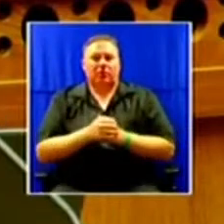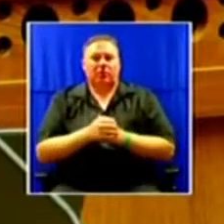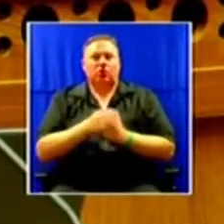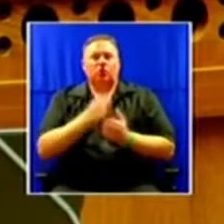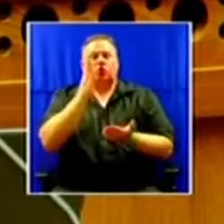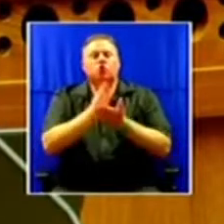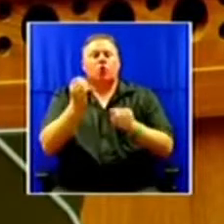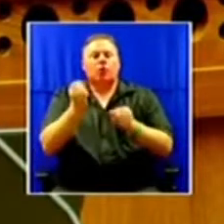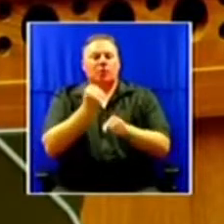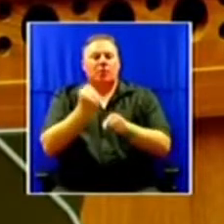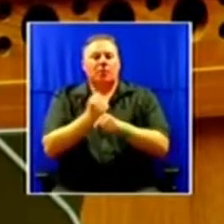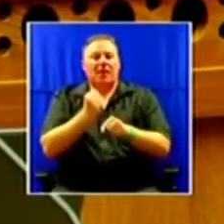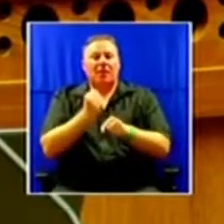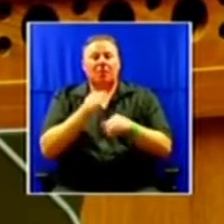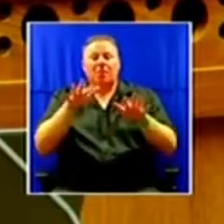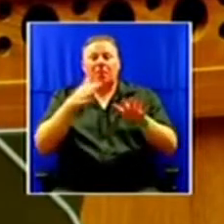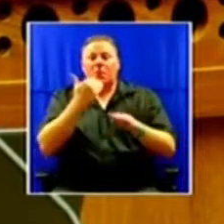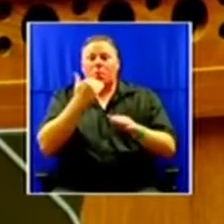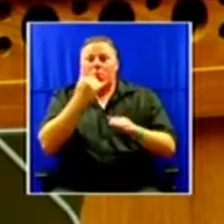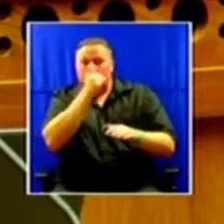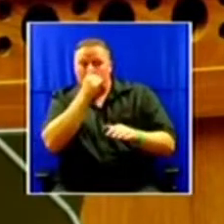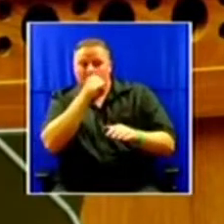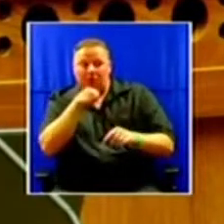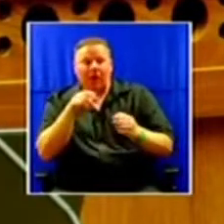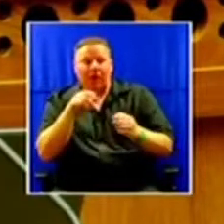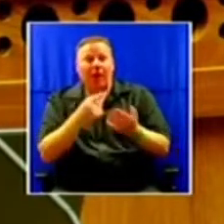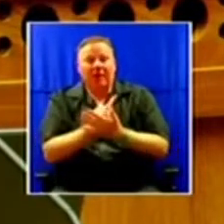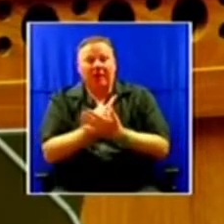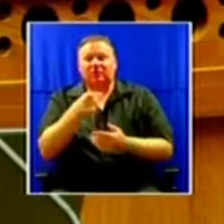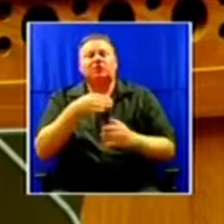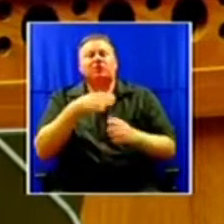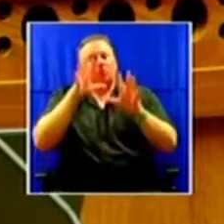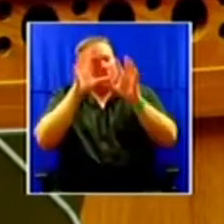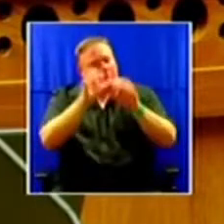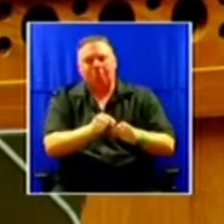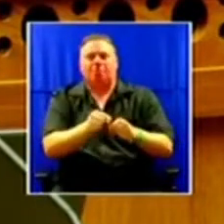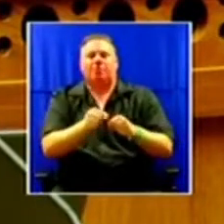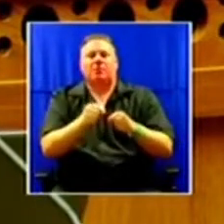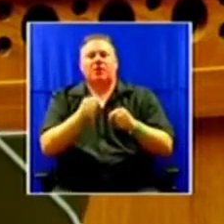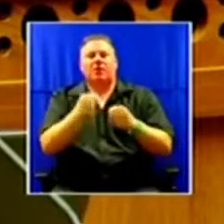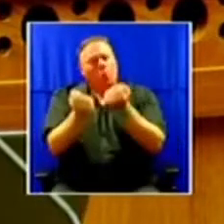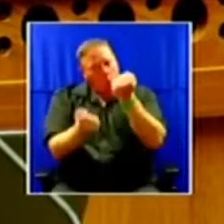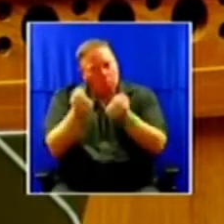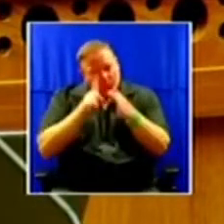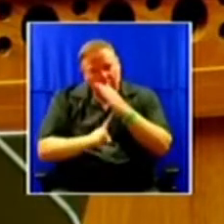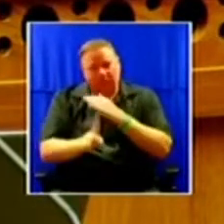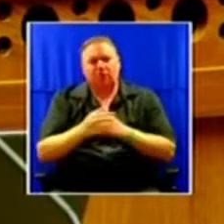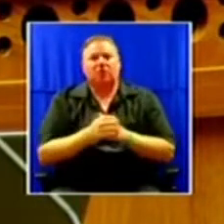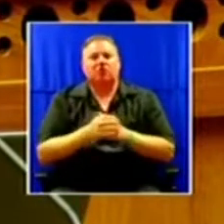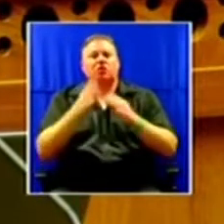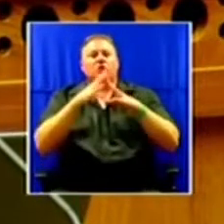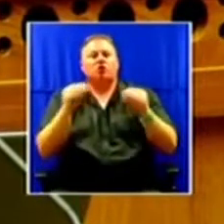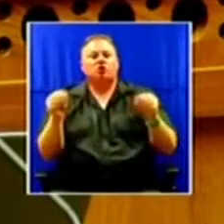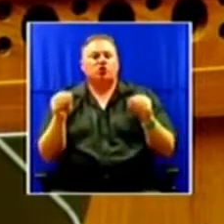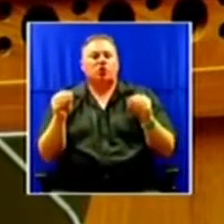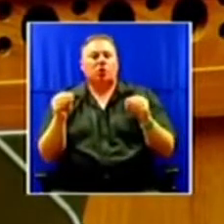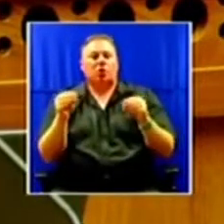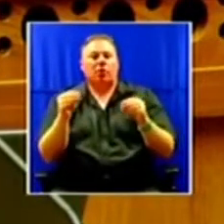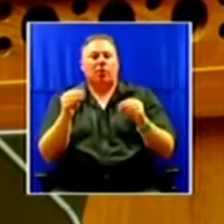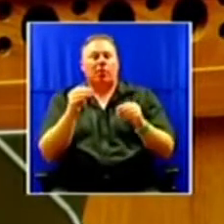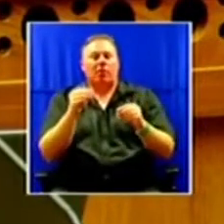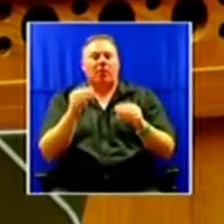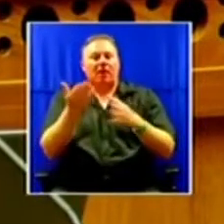perpetrators are brought to book, we are making progress in reducing the backlog of gender-based violence